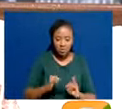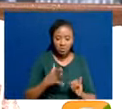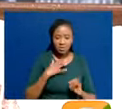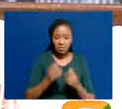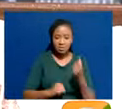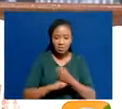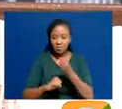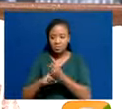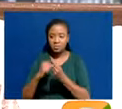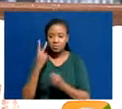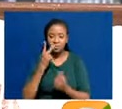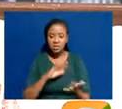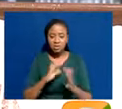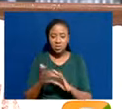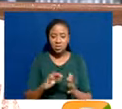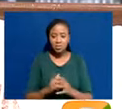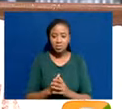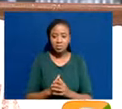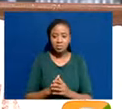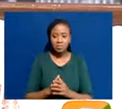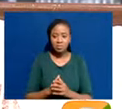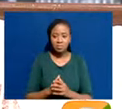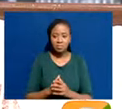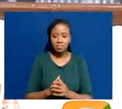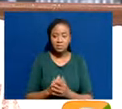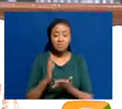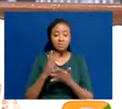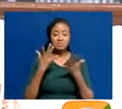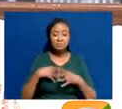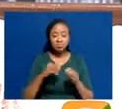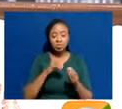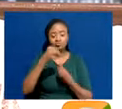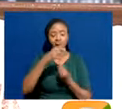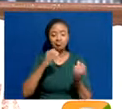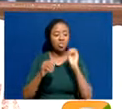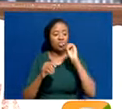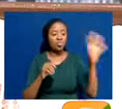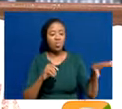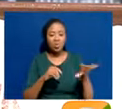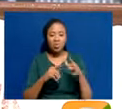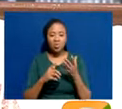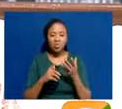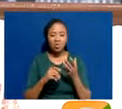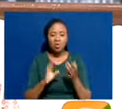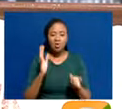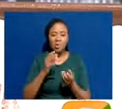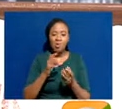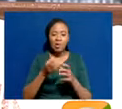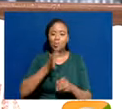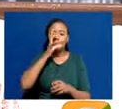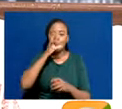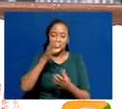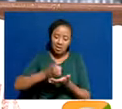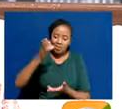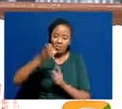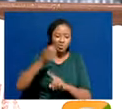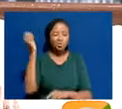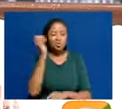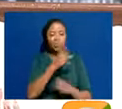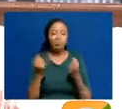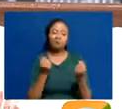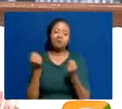environment. But that doesn't mean you throw a banana peel outside your car, or you toss a bottle outside a bus. There's what you also must do. Yeah? We